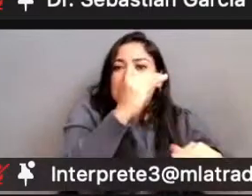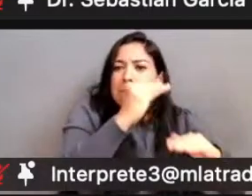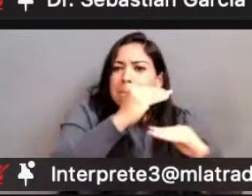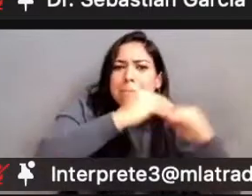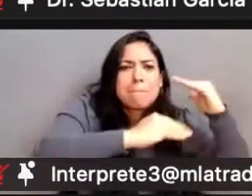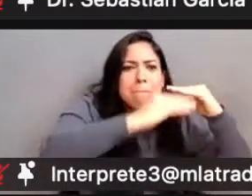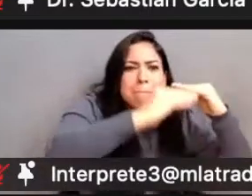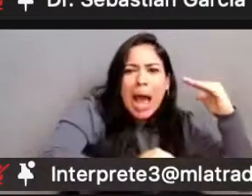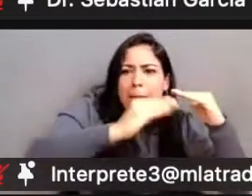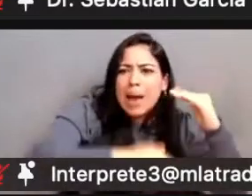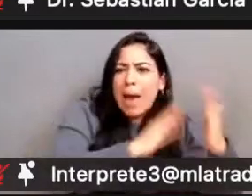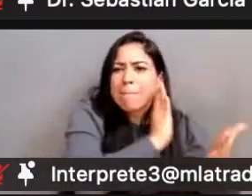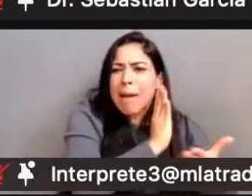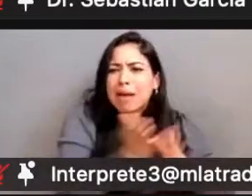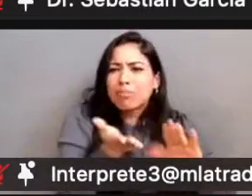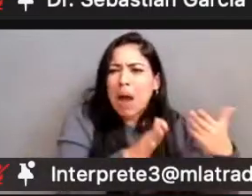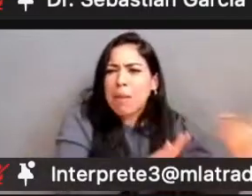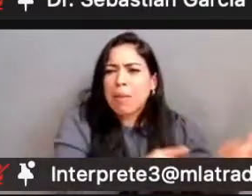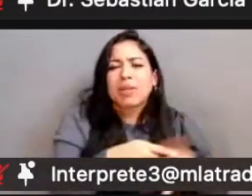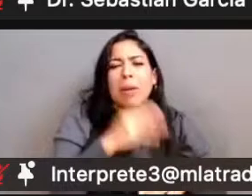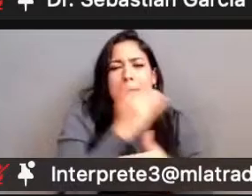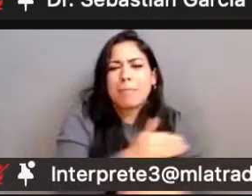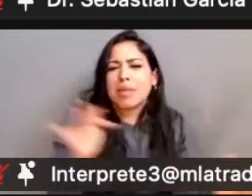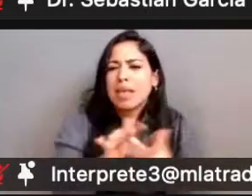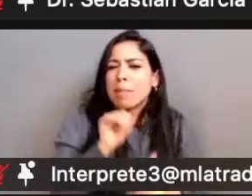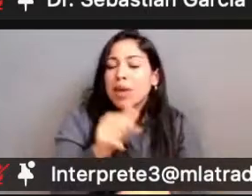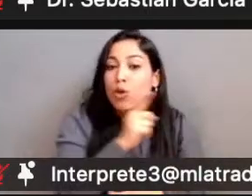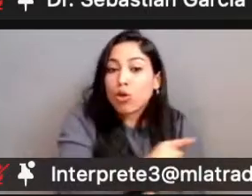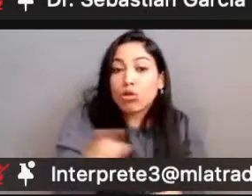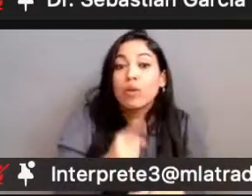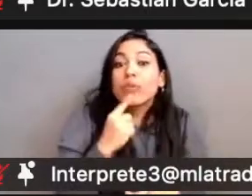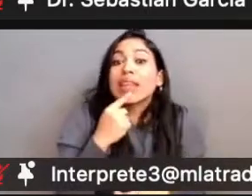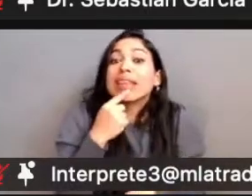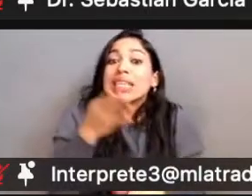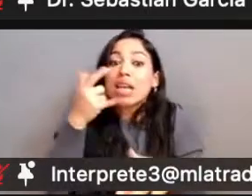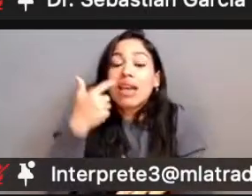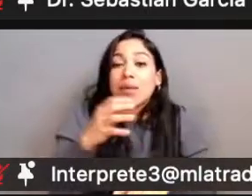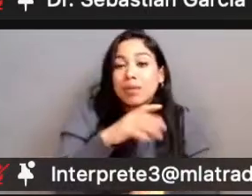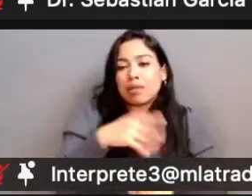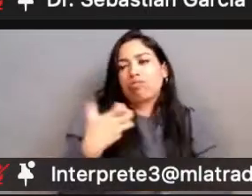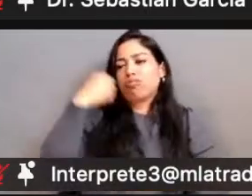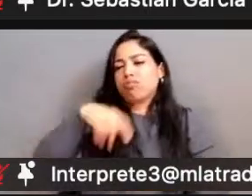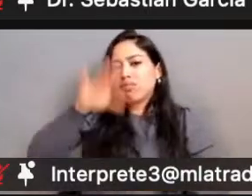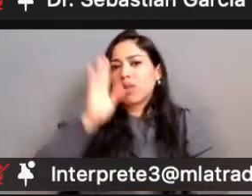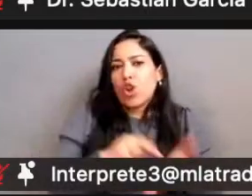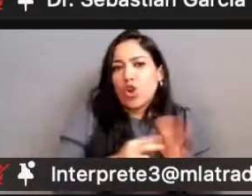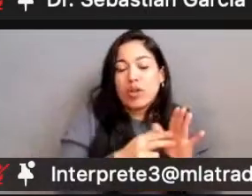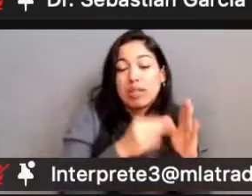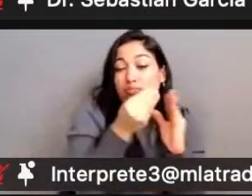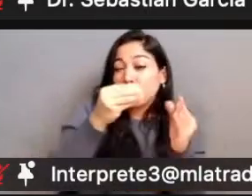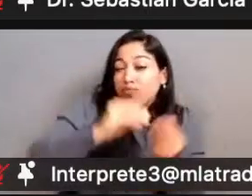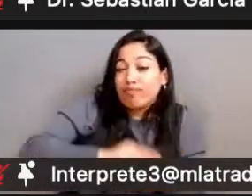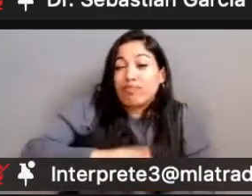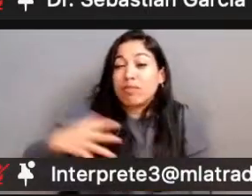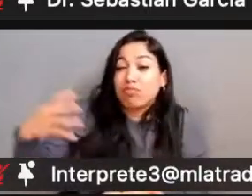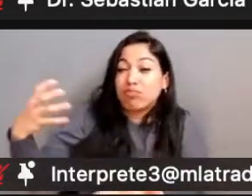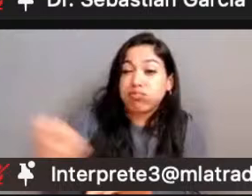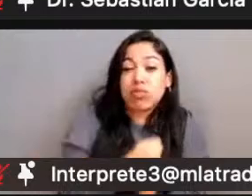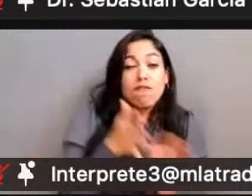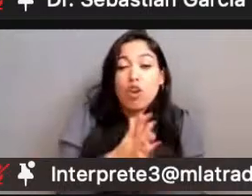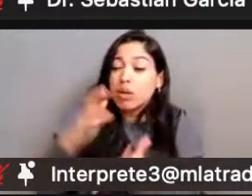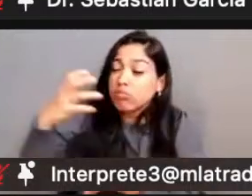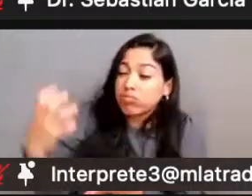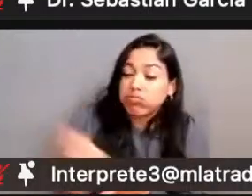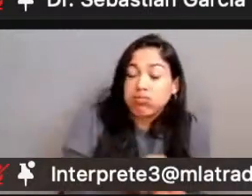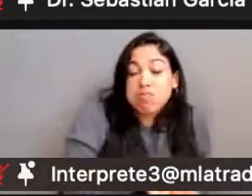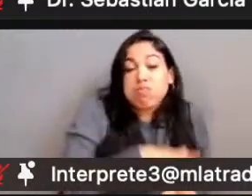inequality concentration index on children mortality according to the income. There is a great